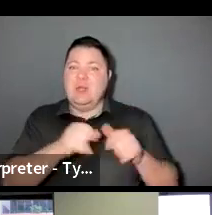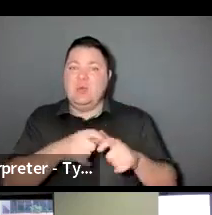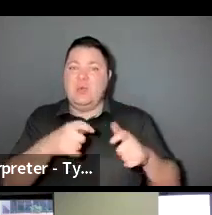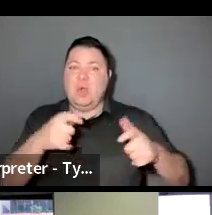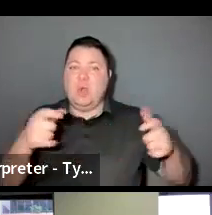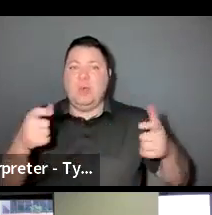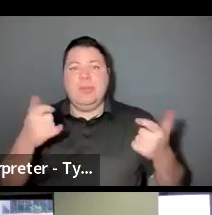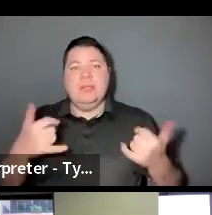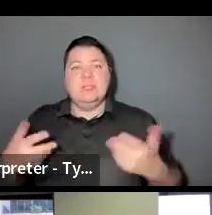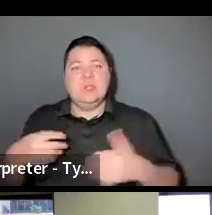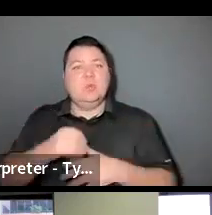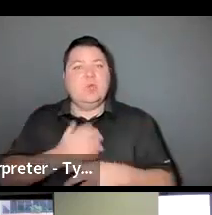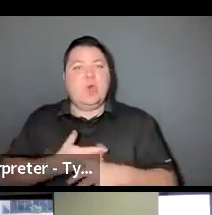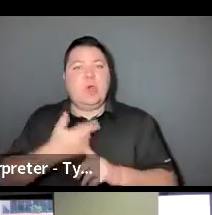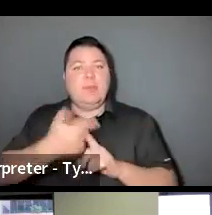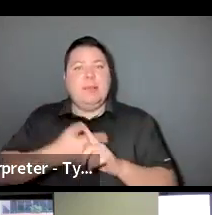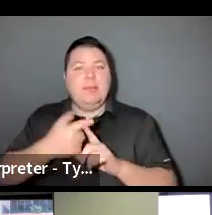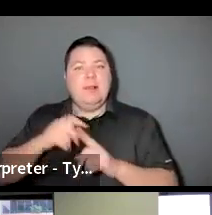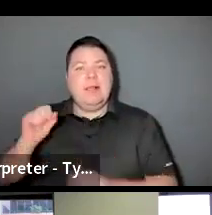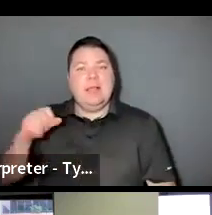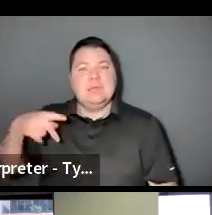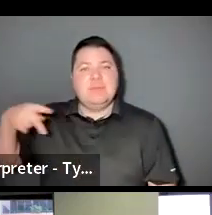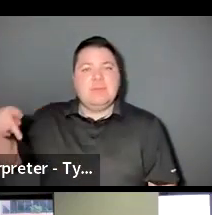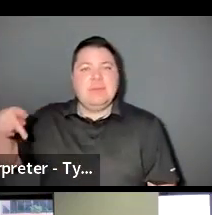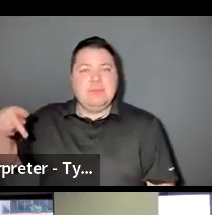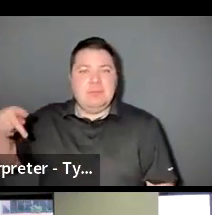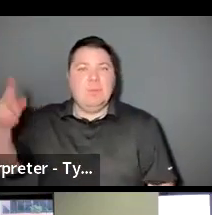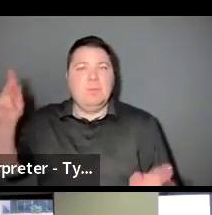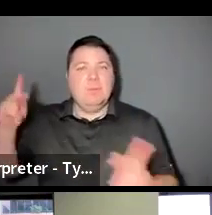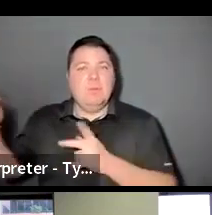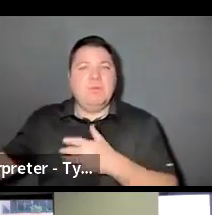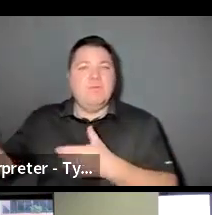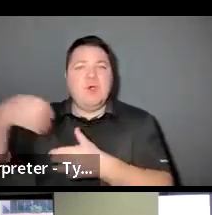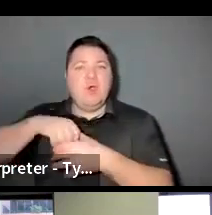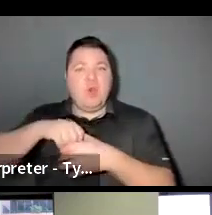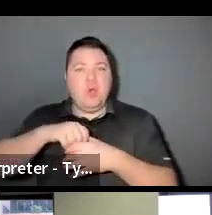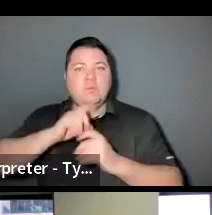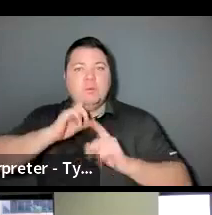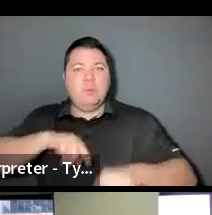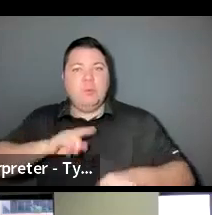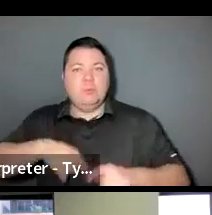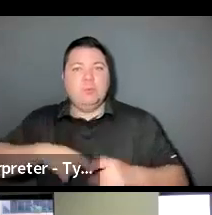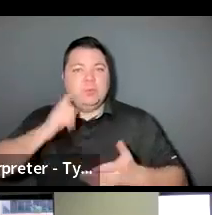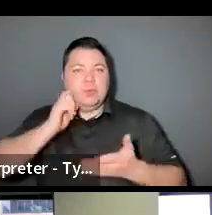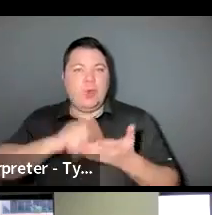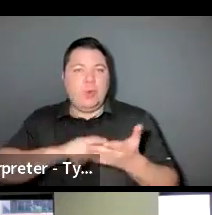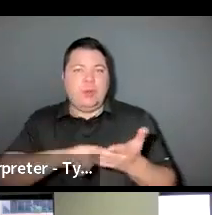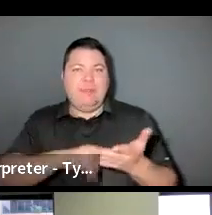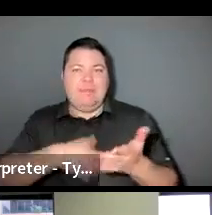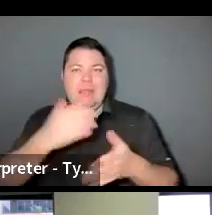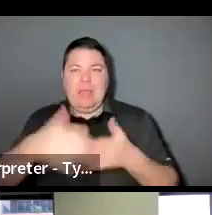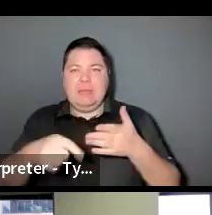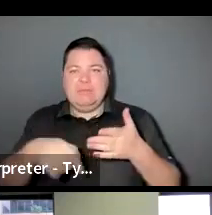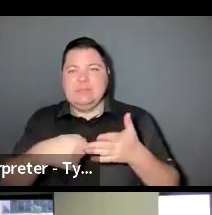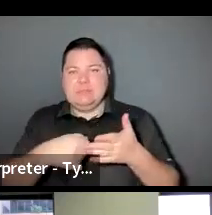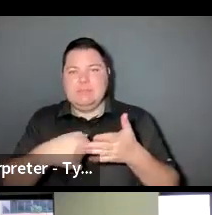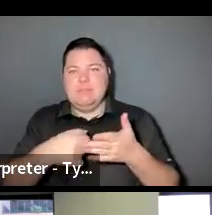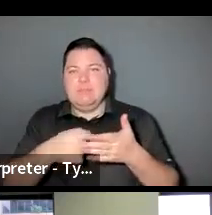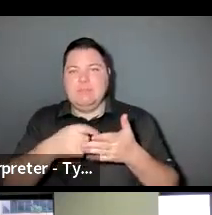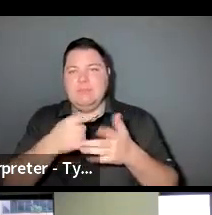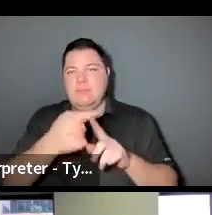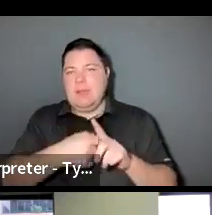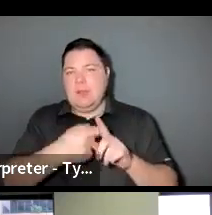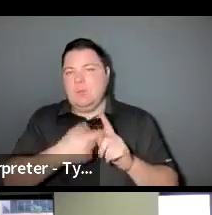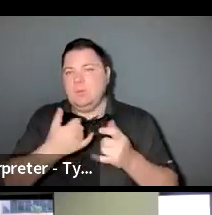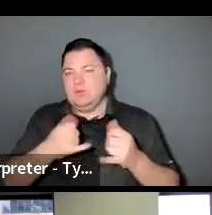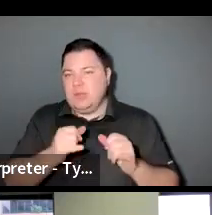into our monthly SPP stakeholders report that you'll note on the very bottom of this month. We're trying to continue to grow